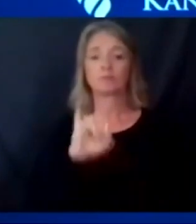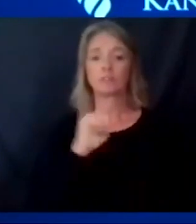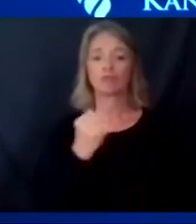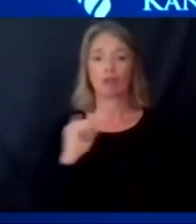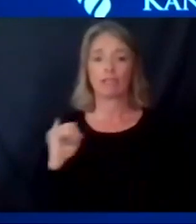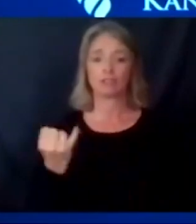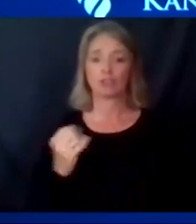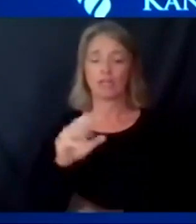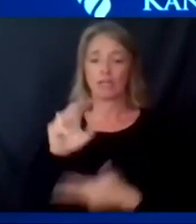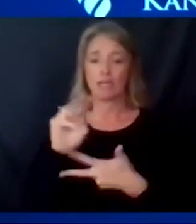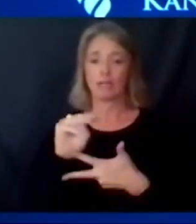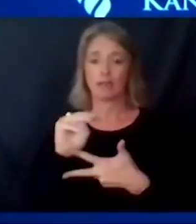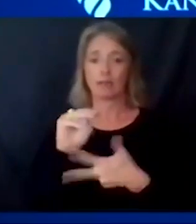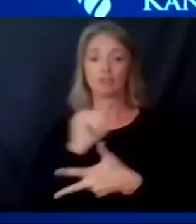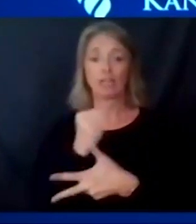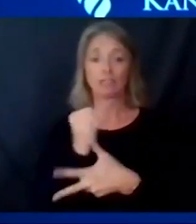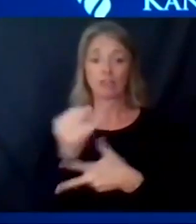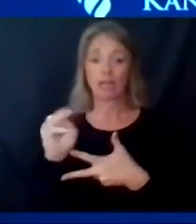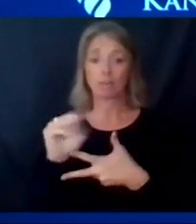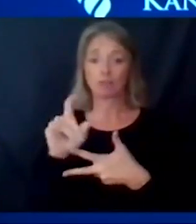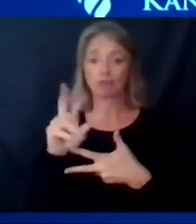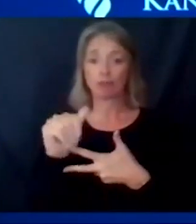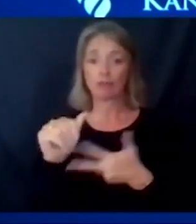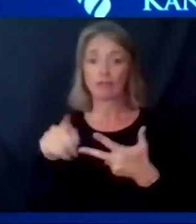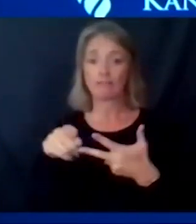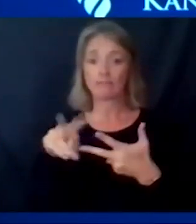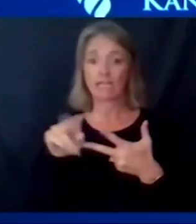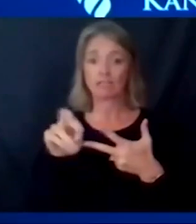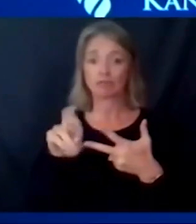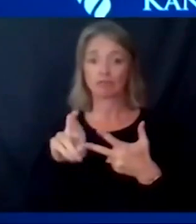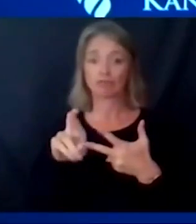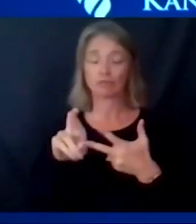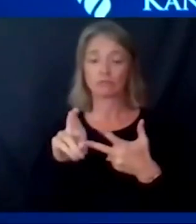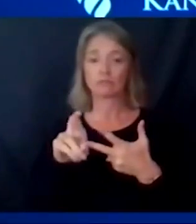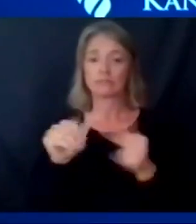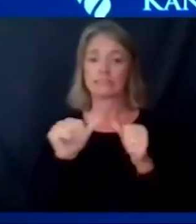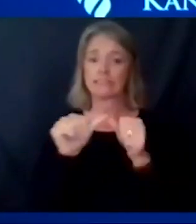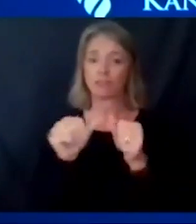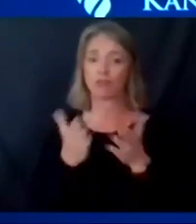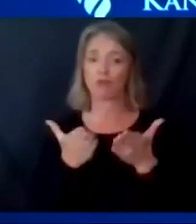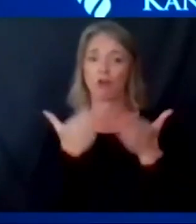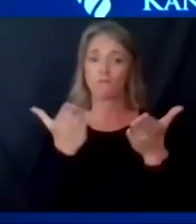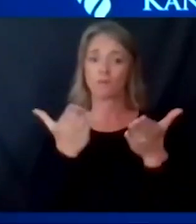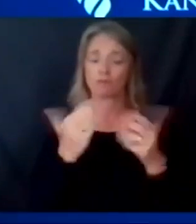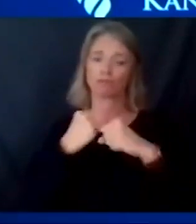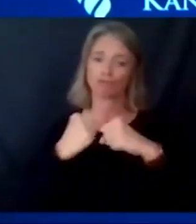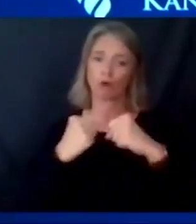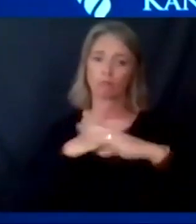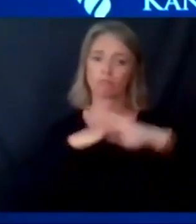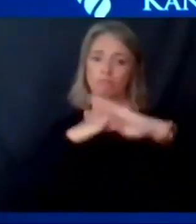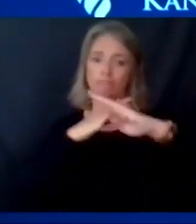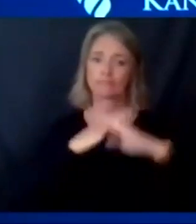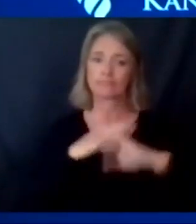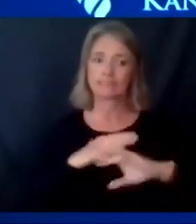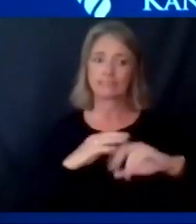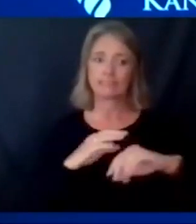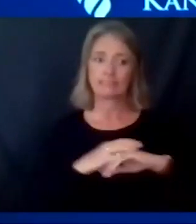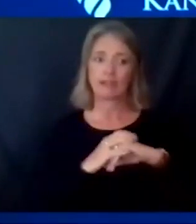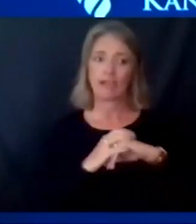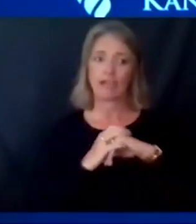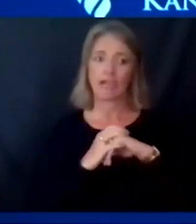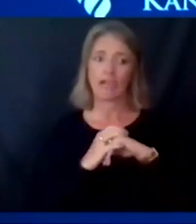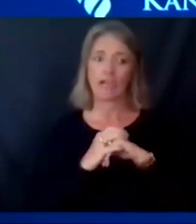Pfizer all continue to offer really strong protection, even at 6, 7, 8 months,